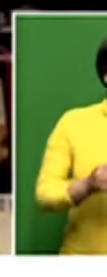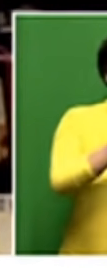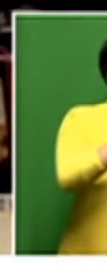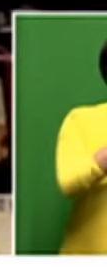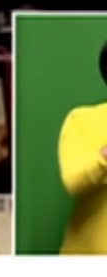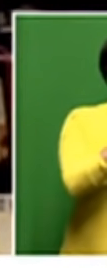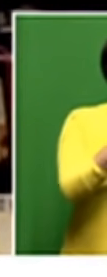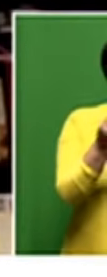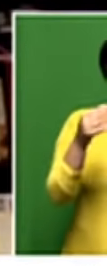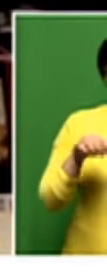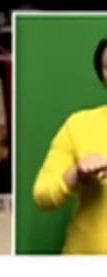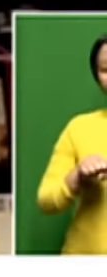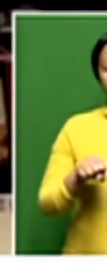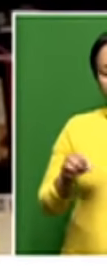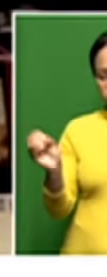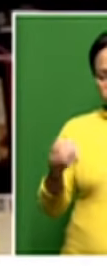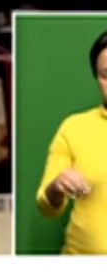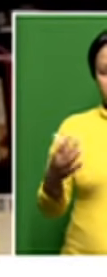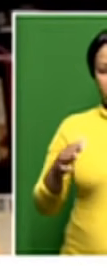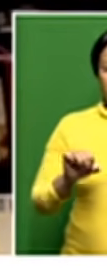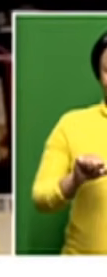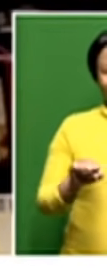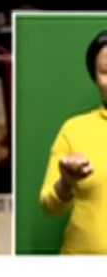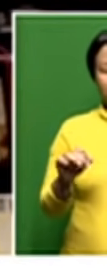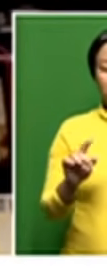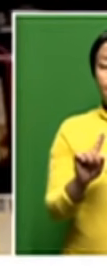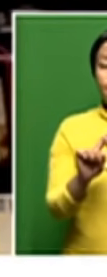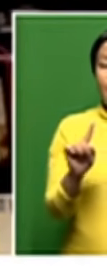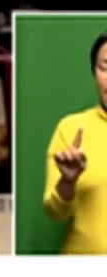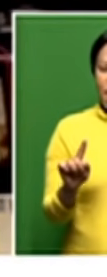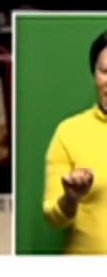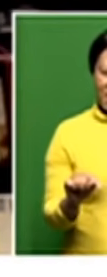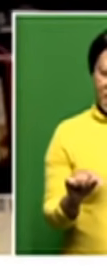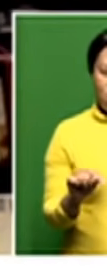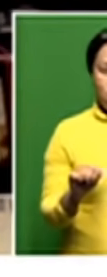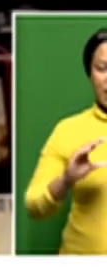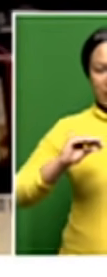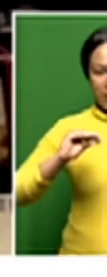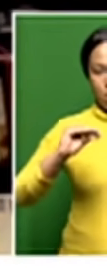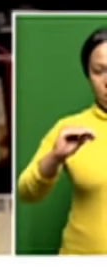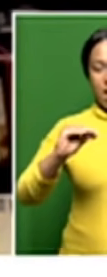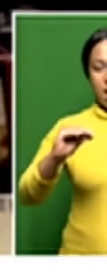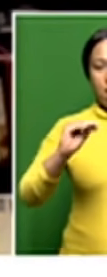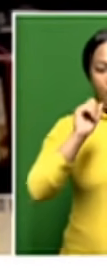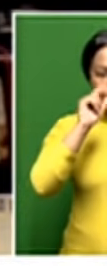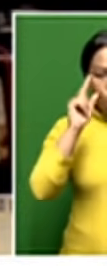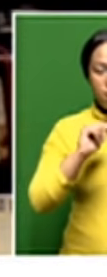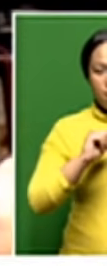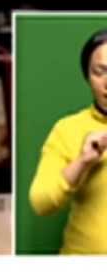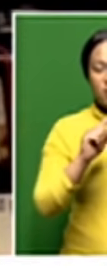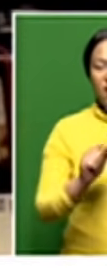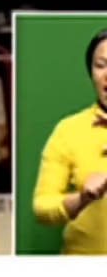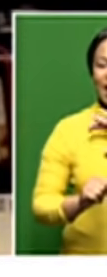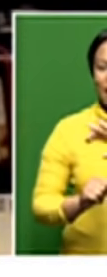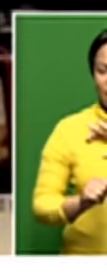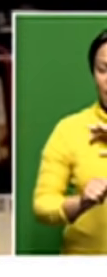your trolley or your shopping basket. I think maybe we need to educate and create awareness among consumers to